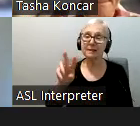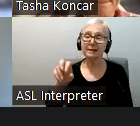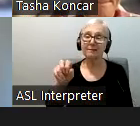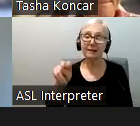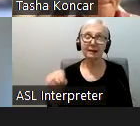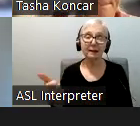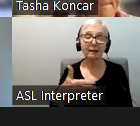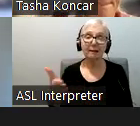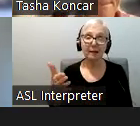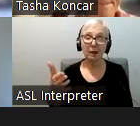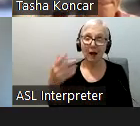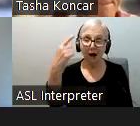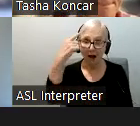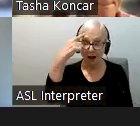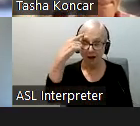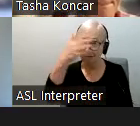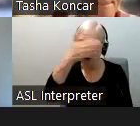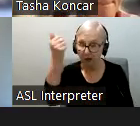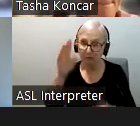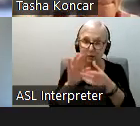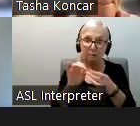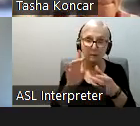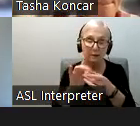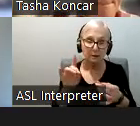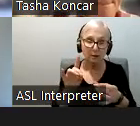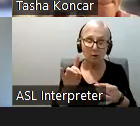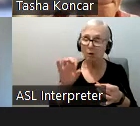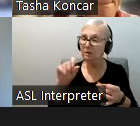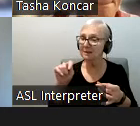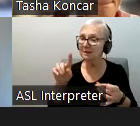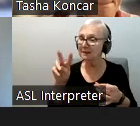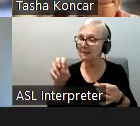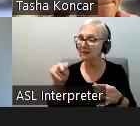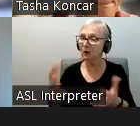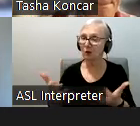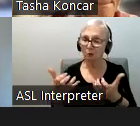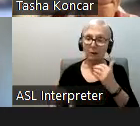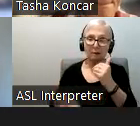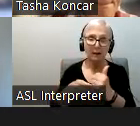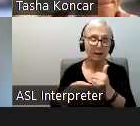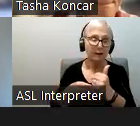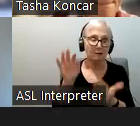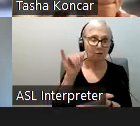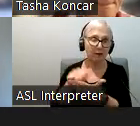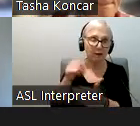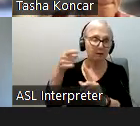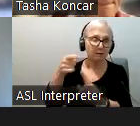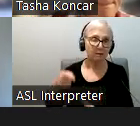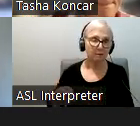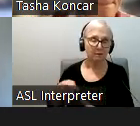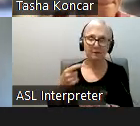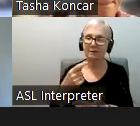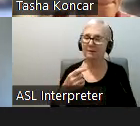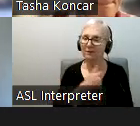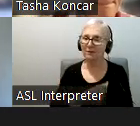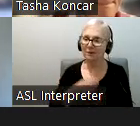think I left out, or anything, Stephen, that you would want to add to that? I'm sorry, Stephen,